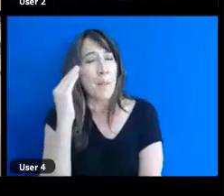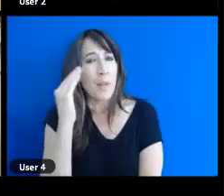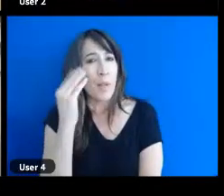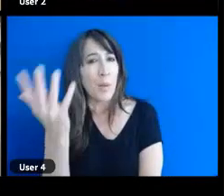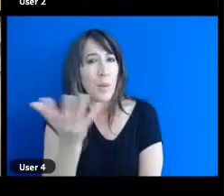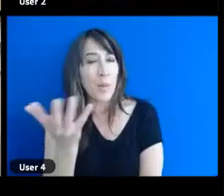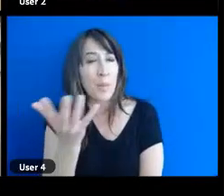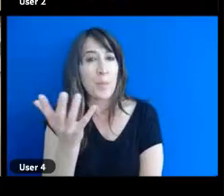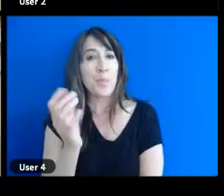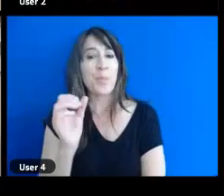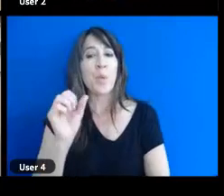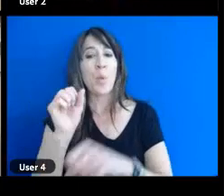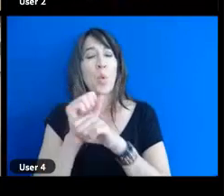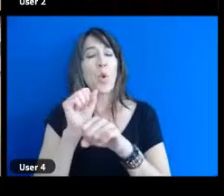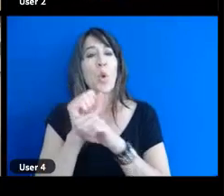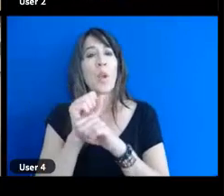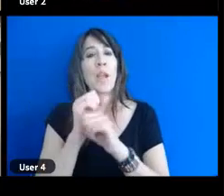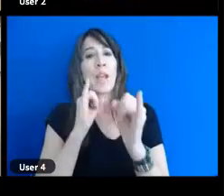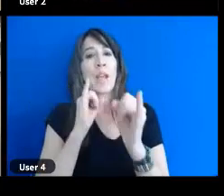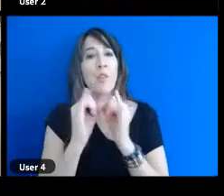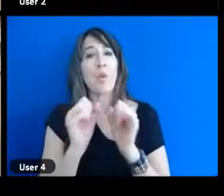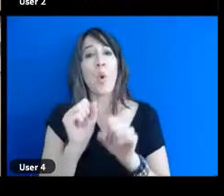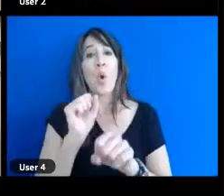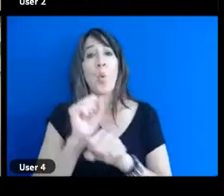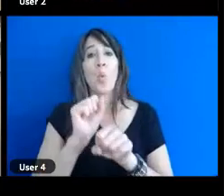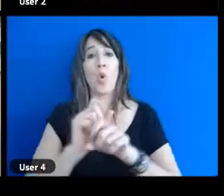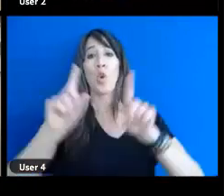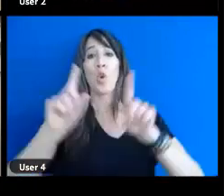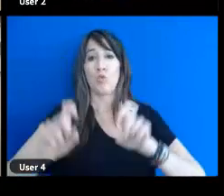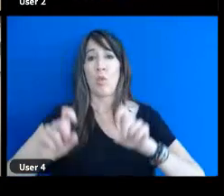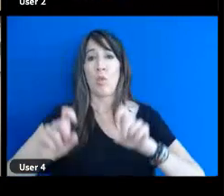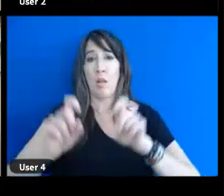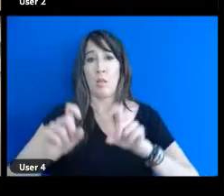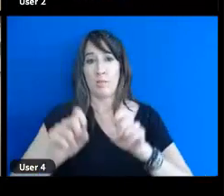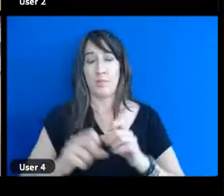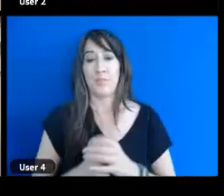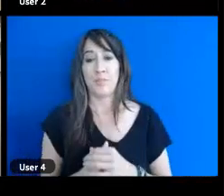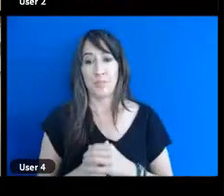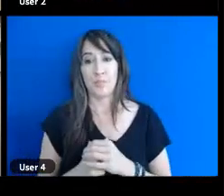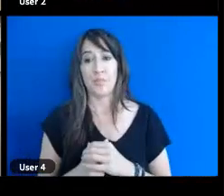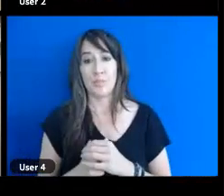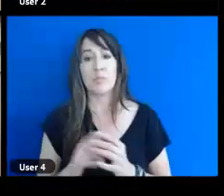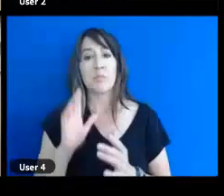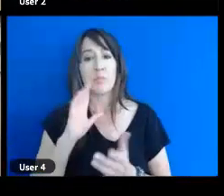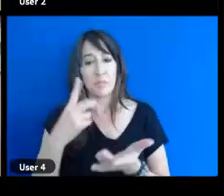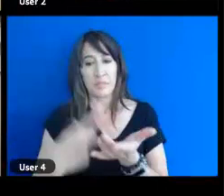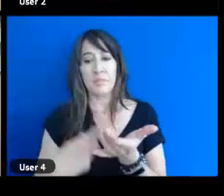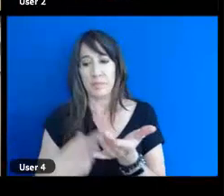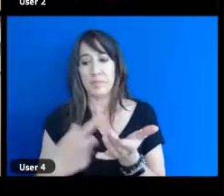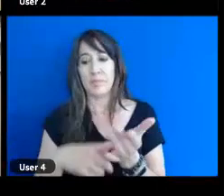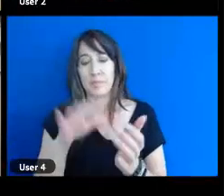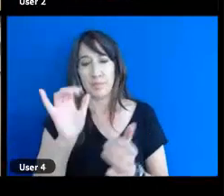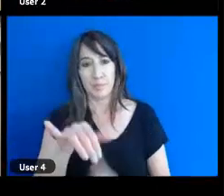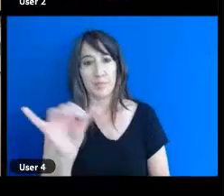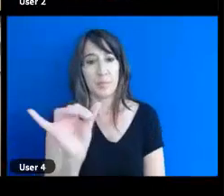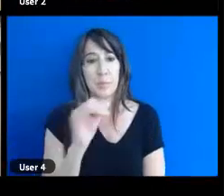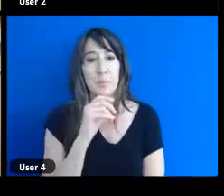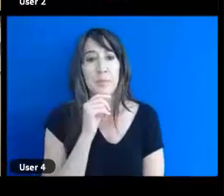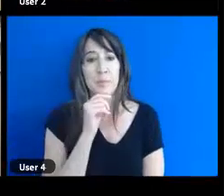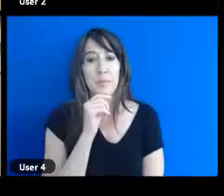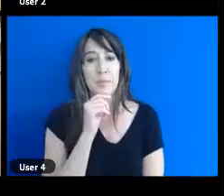lately, in-person interviews. But one area you might not be as familiar with is a working interview or work trial.